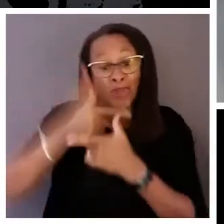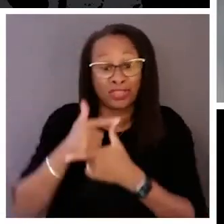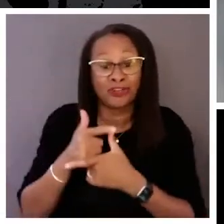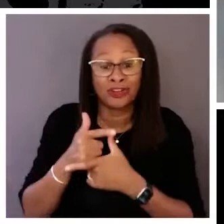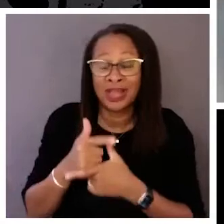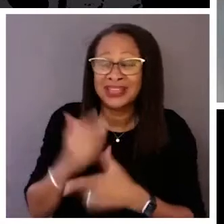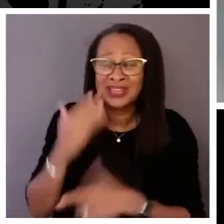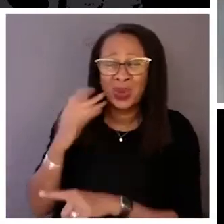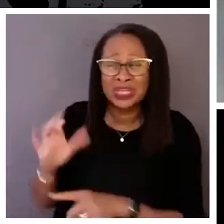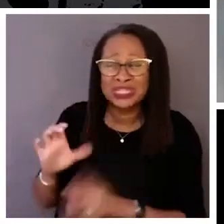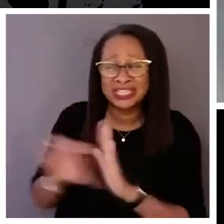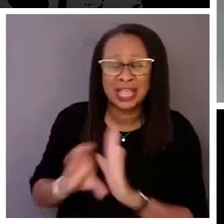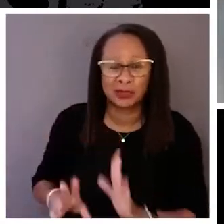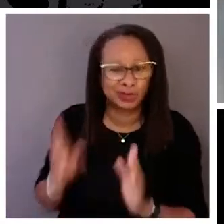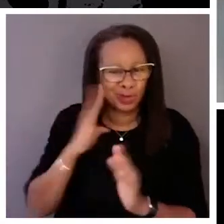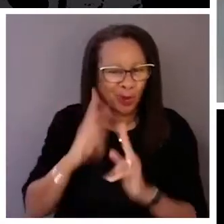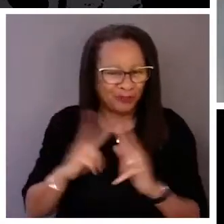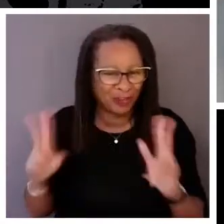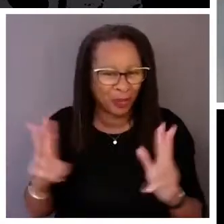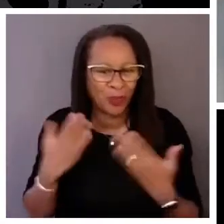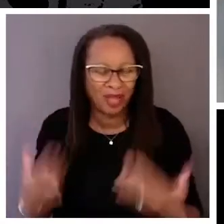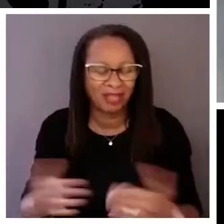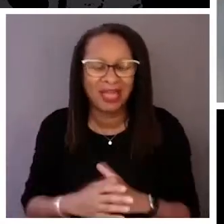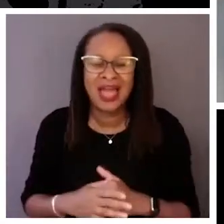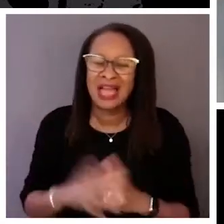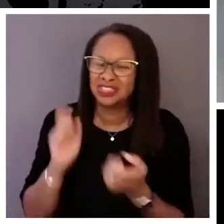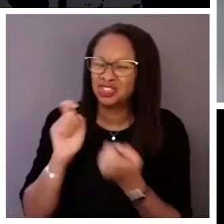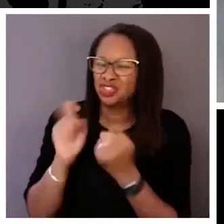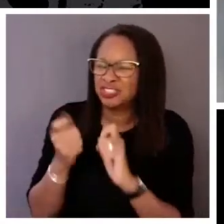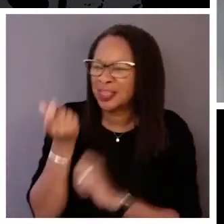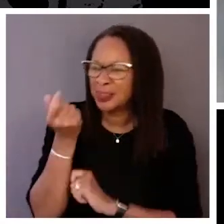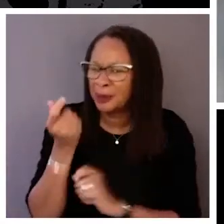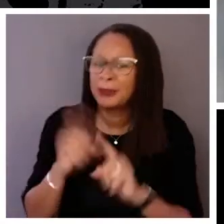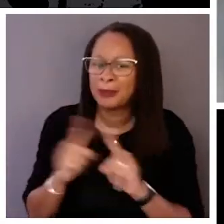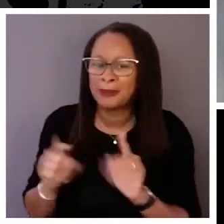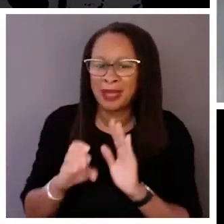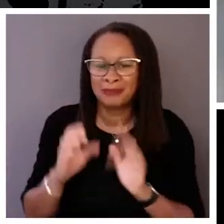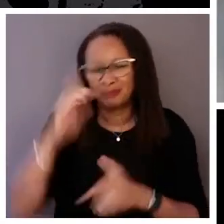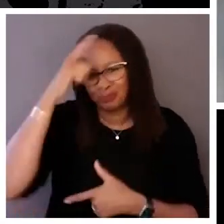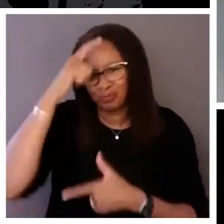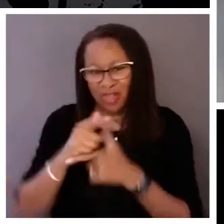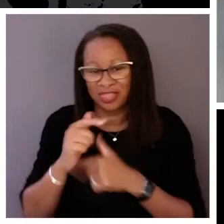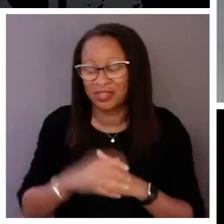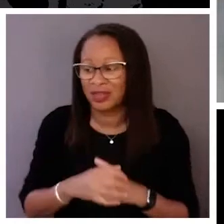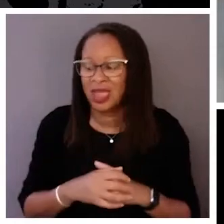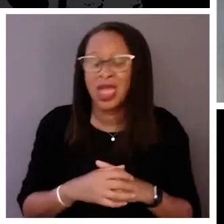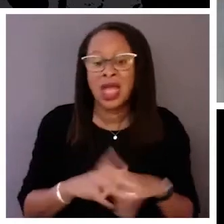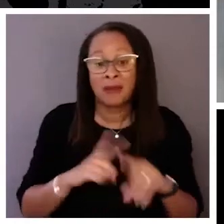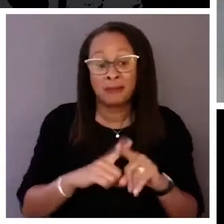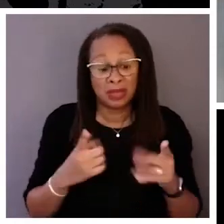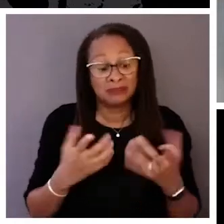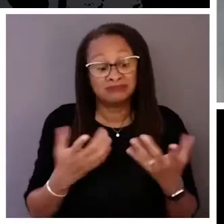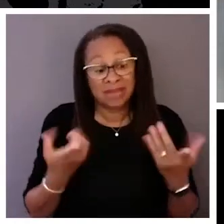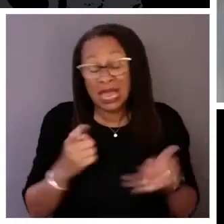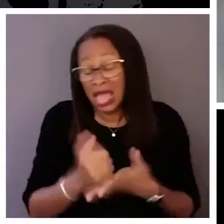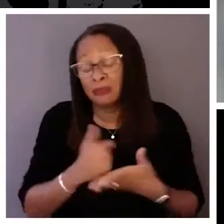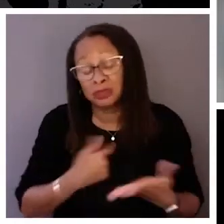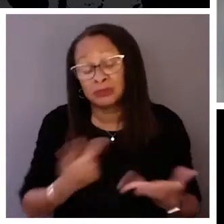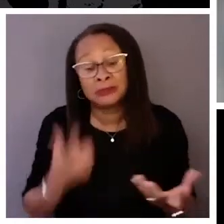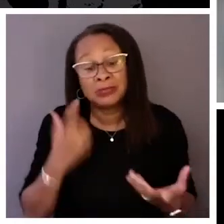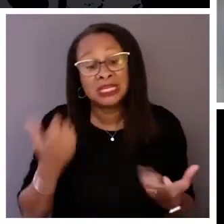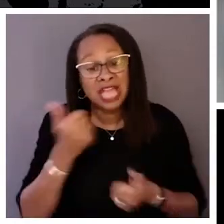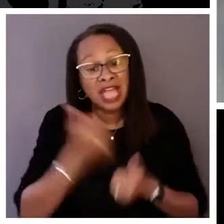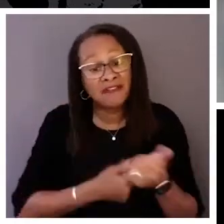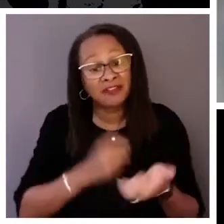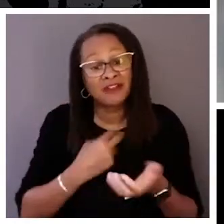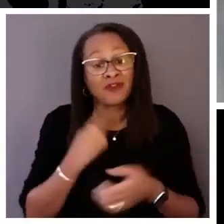oftentimes I'm just writing my brother, changing him a little. But yeah, it helps me. When you're writing, you want every voice to sound distinct, but it's all coming